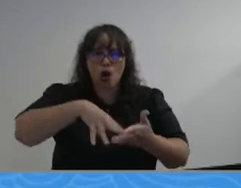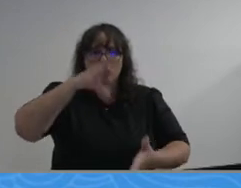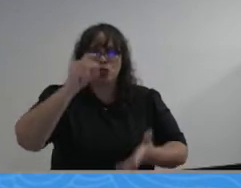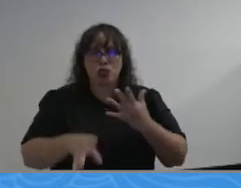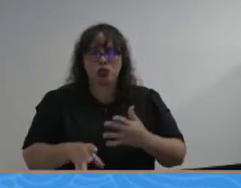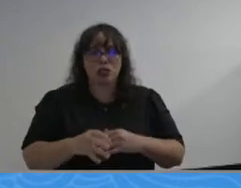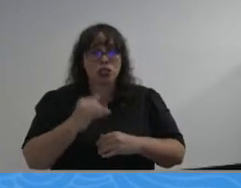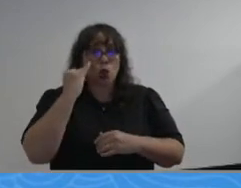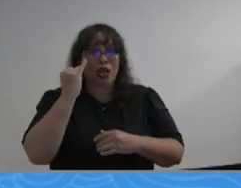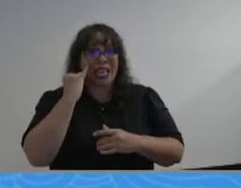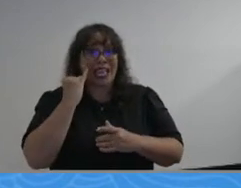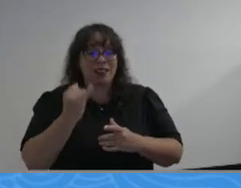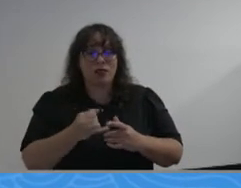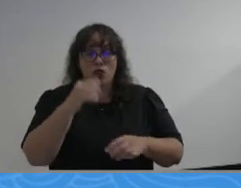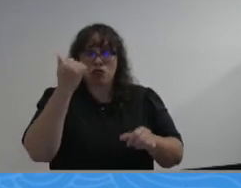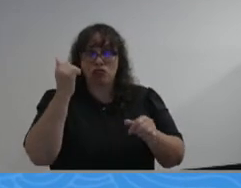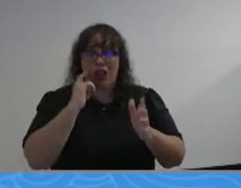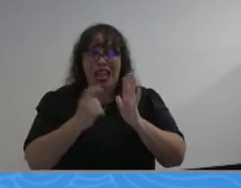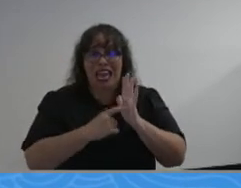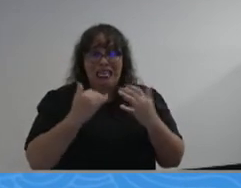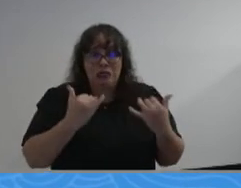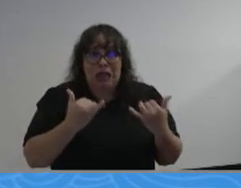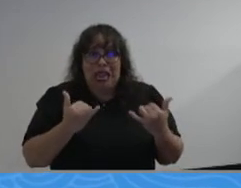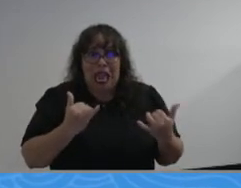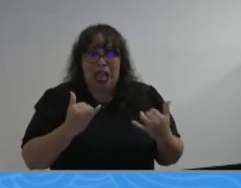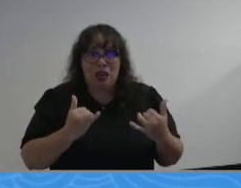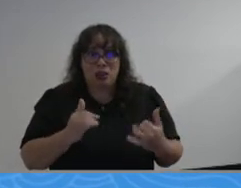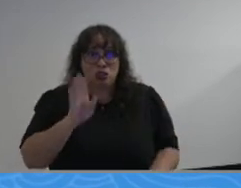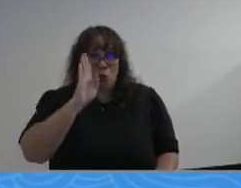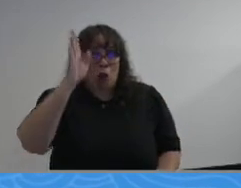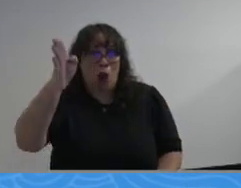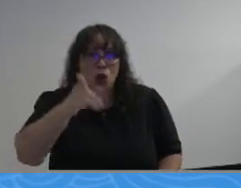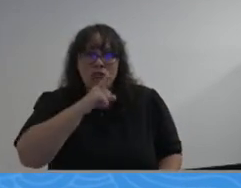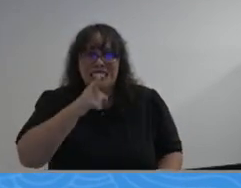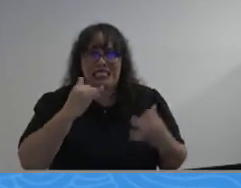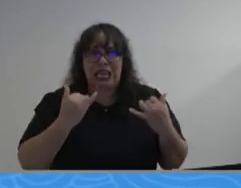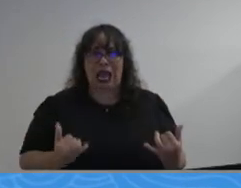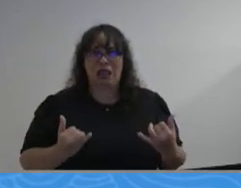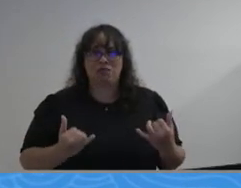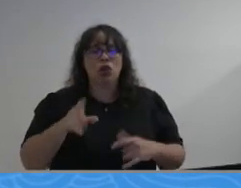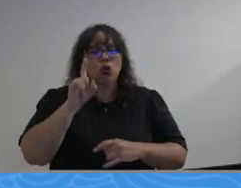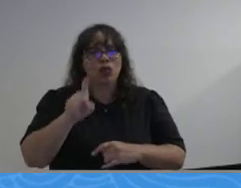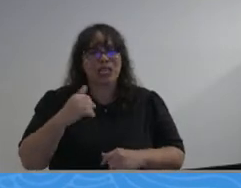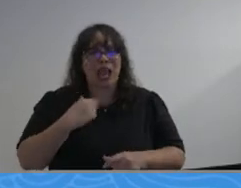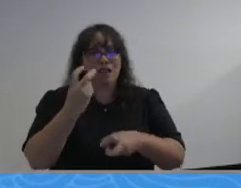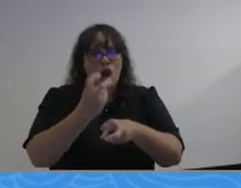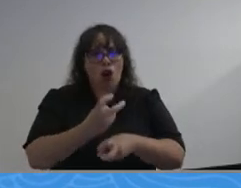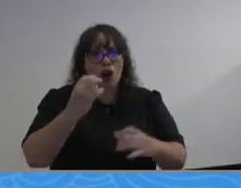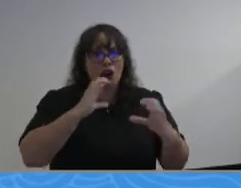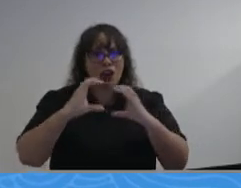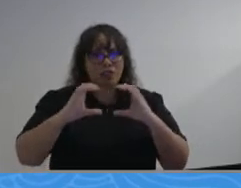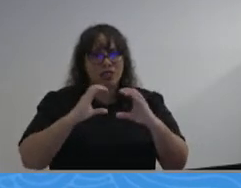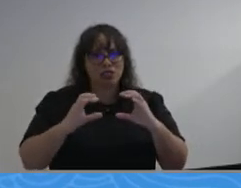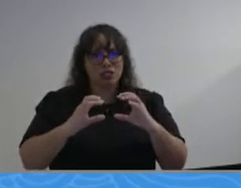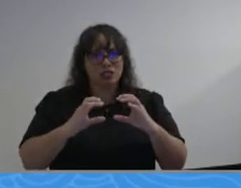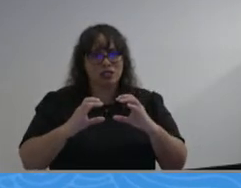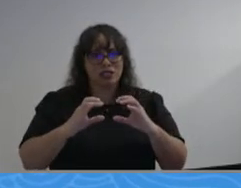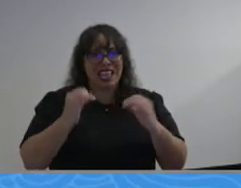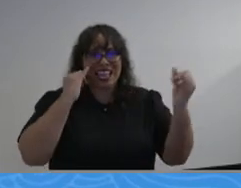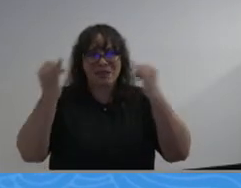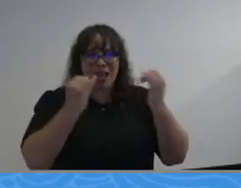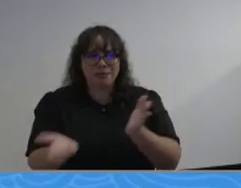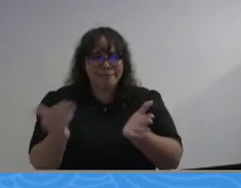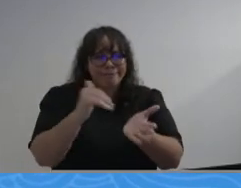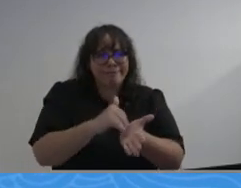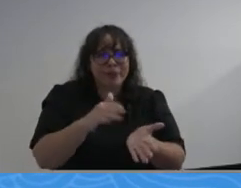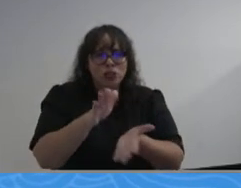fierce urgency of now, recognizing the fact that tomorrow is today, then we have to have hard conversations. And reimagining schools, I think, is going to require us to have